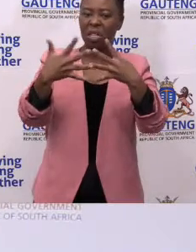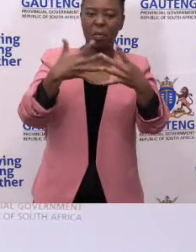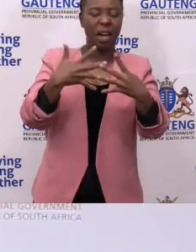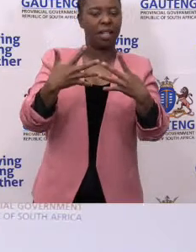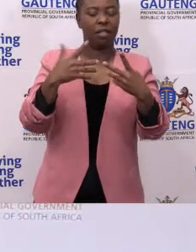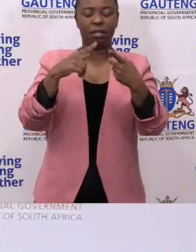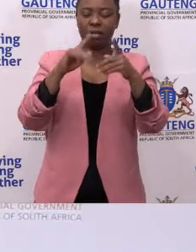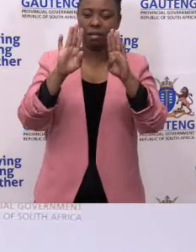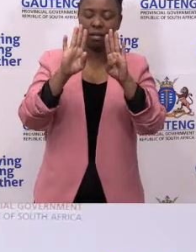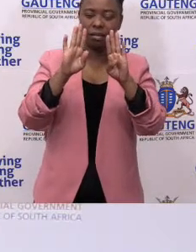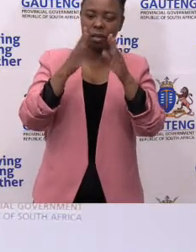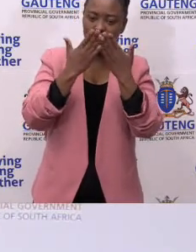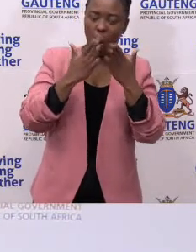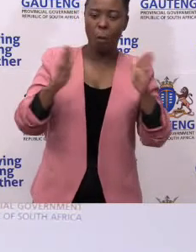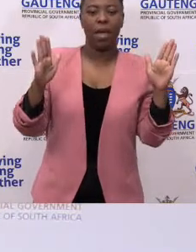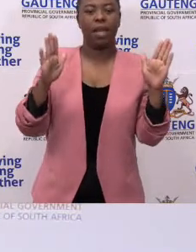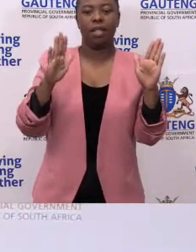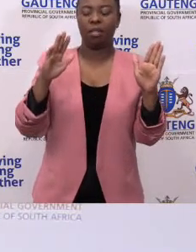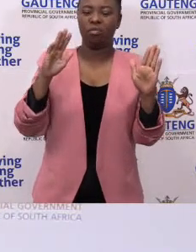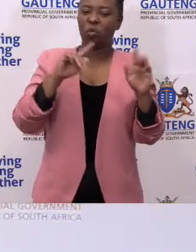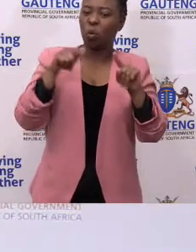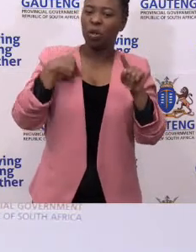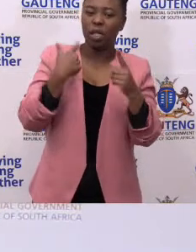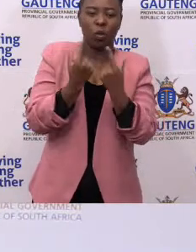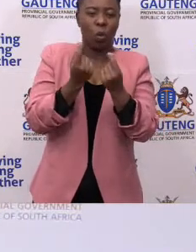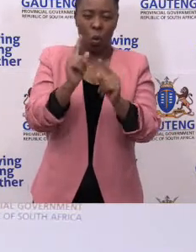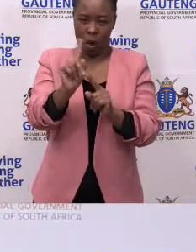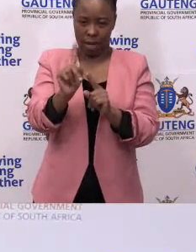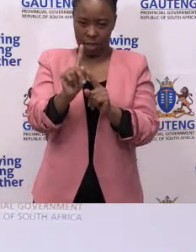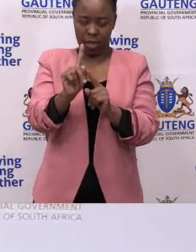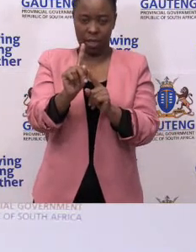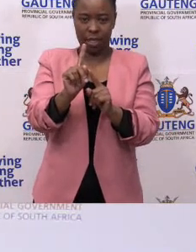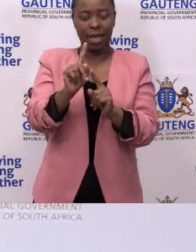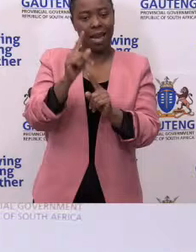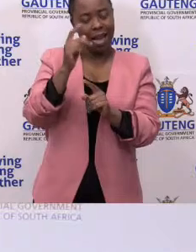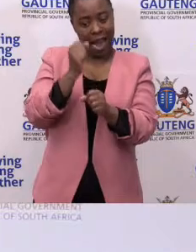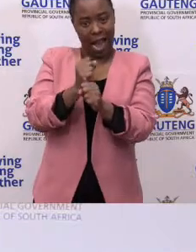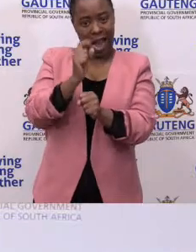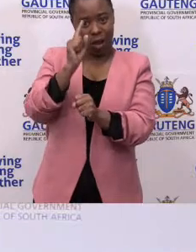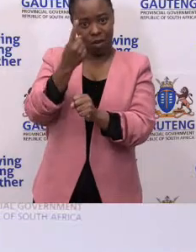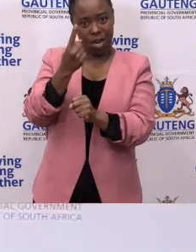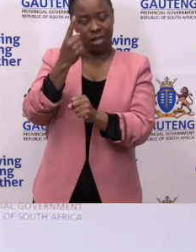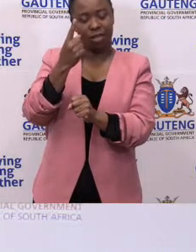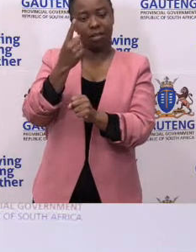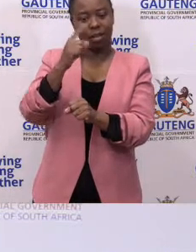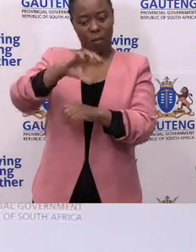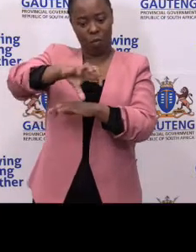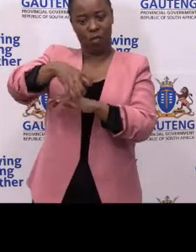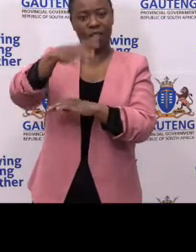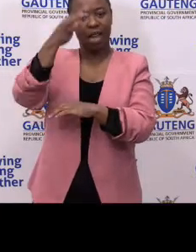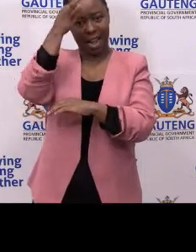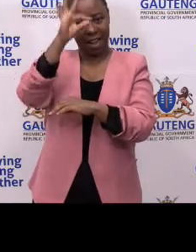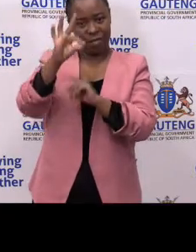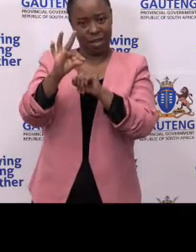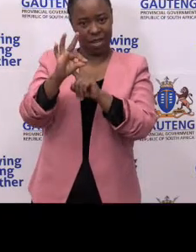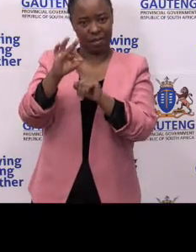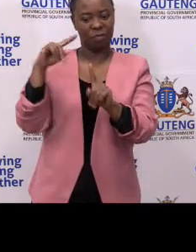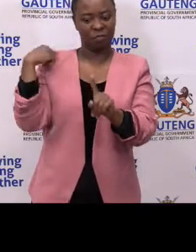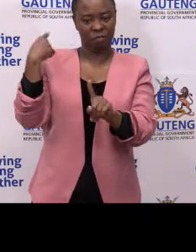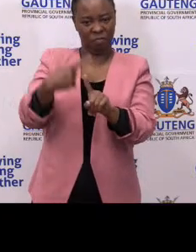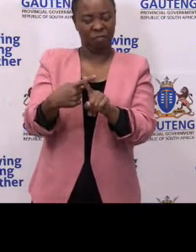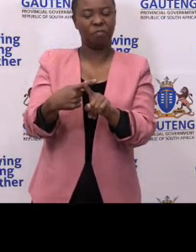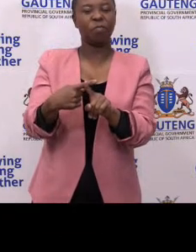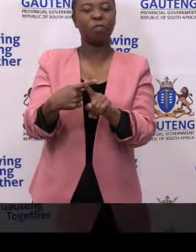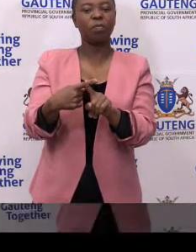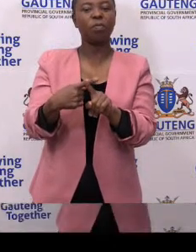what we've been doing as the Gauteng Provincial Government. And this we have